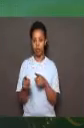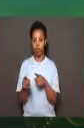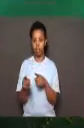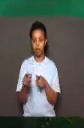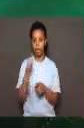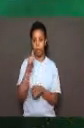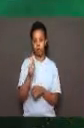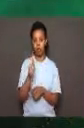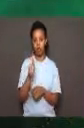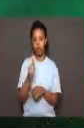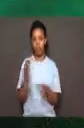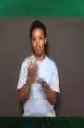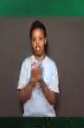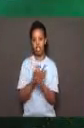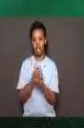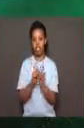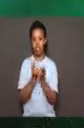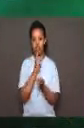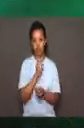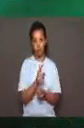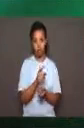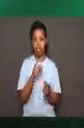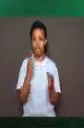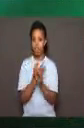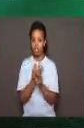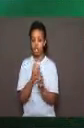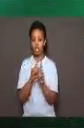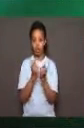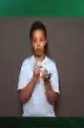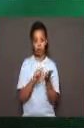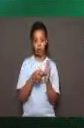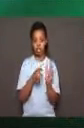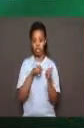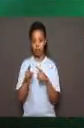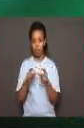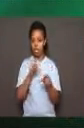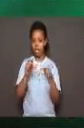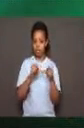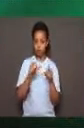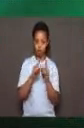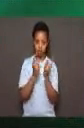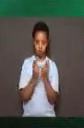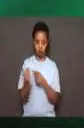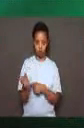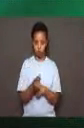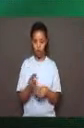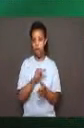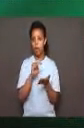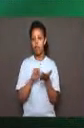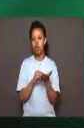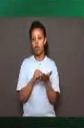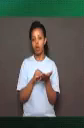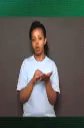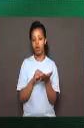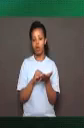group. A functional group is a group of atoms within a molecule